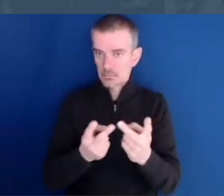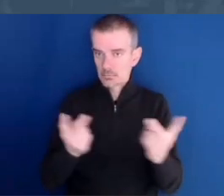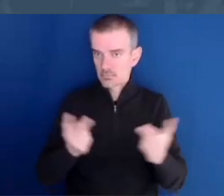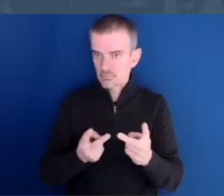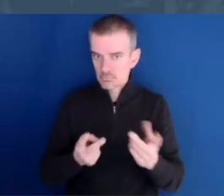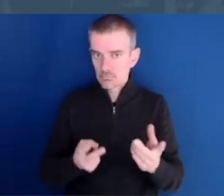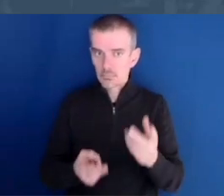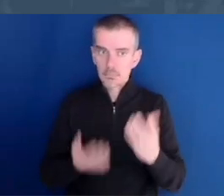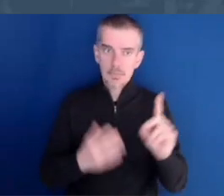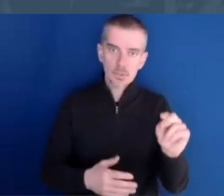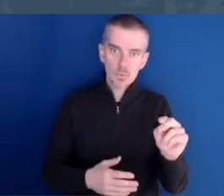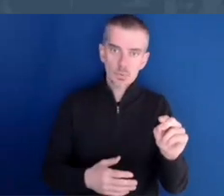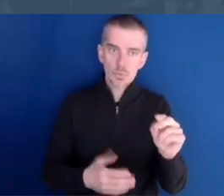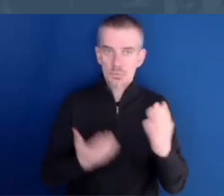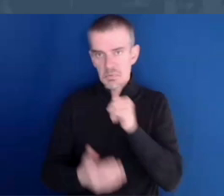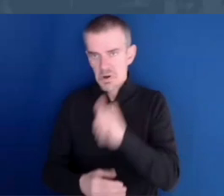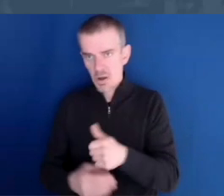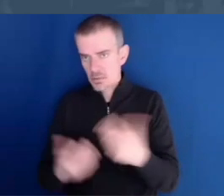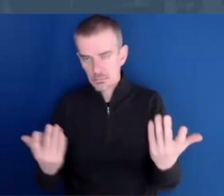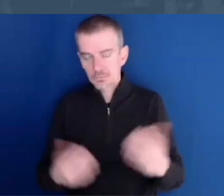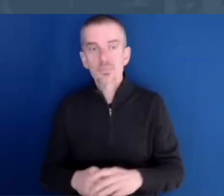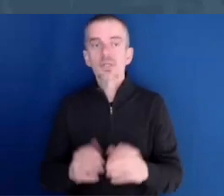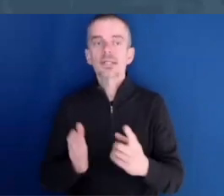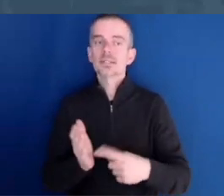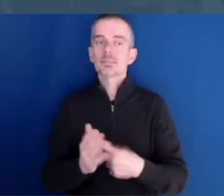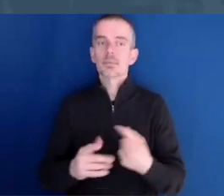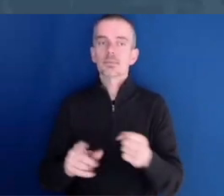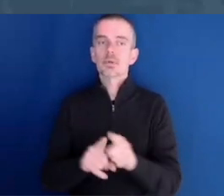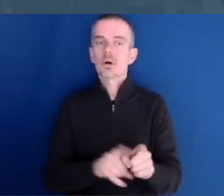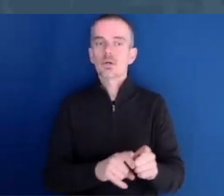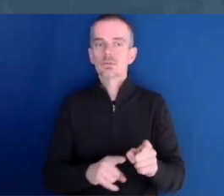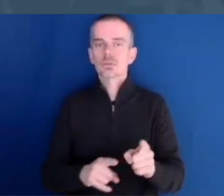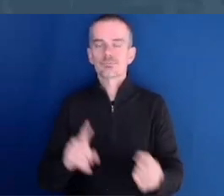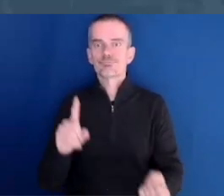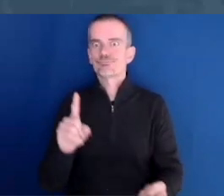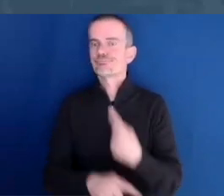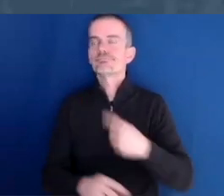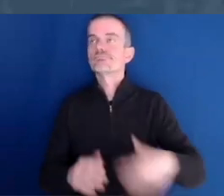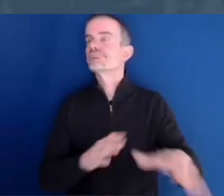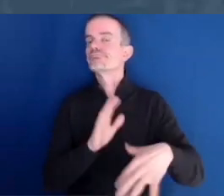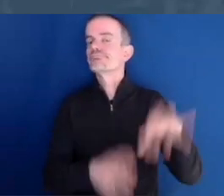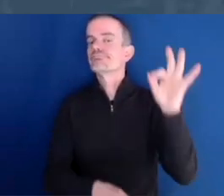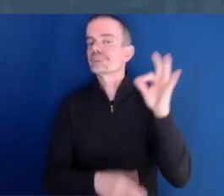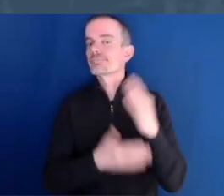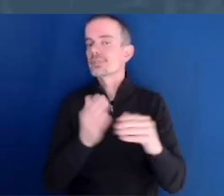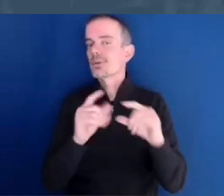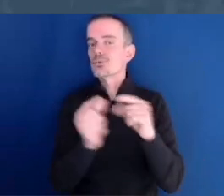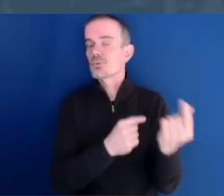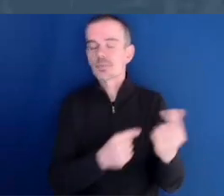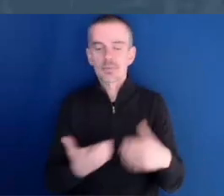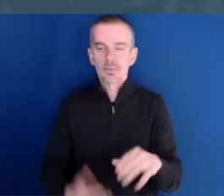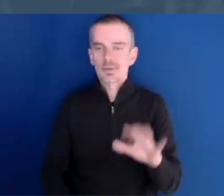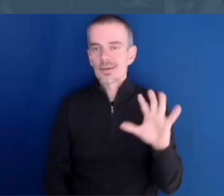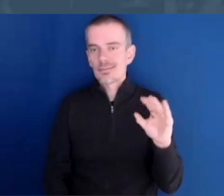one or may not. Sometimes they also kind of randomly pick groups. So they may have a group of 50